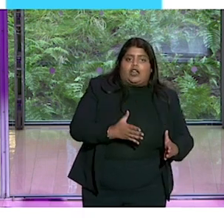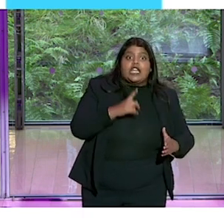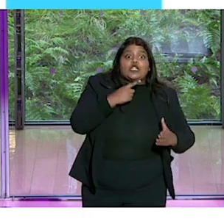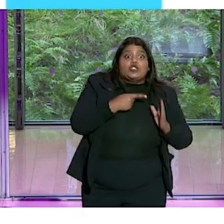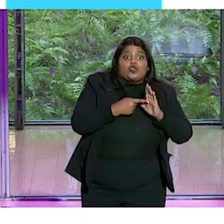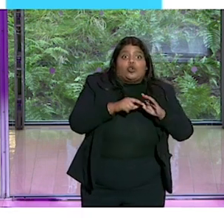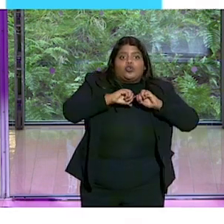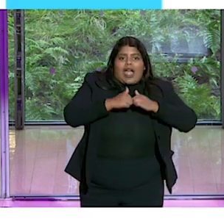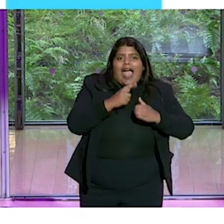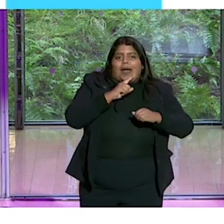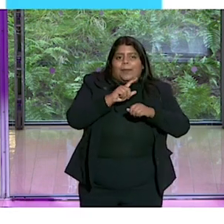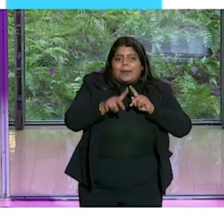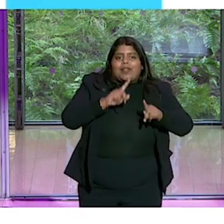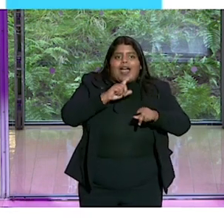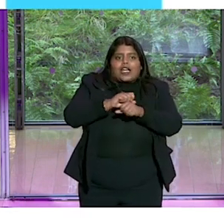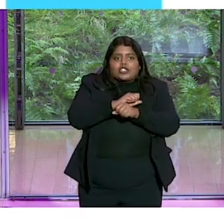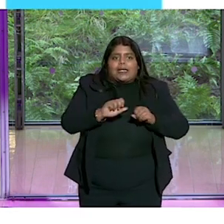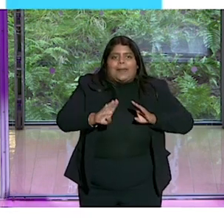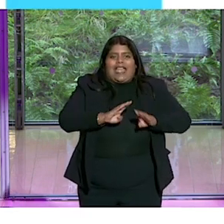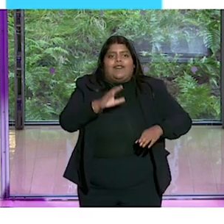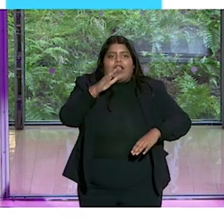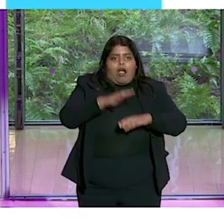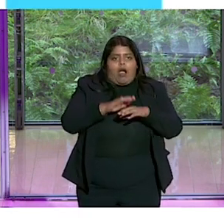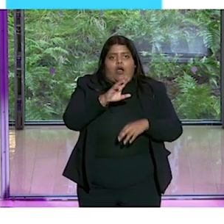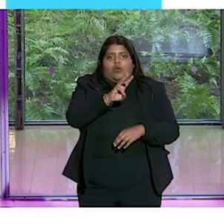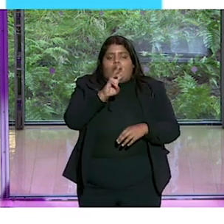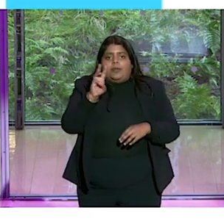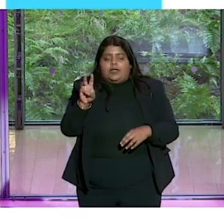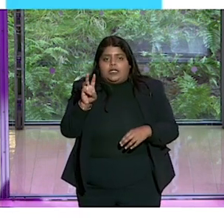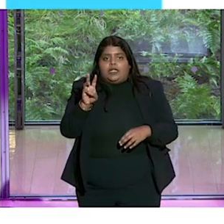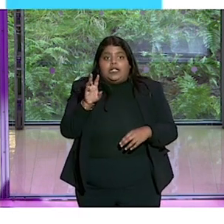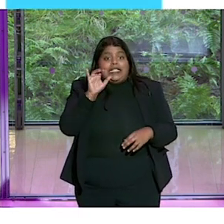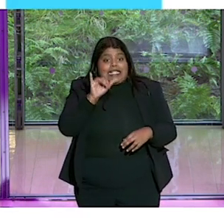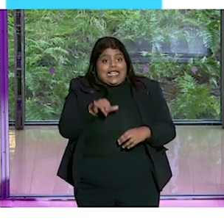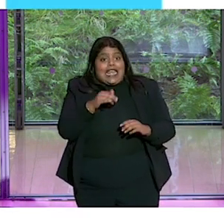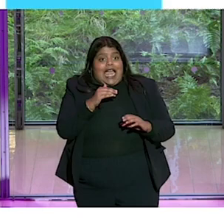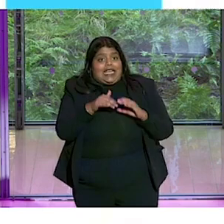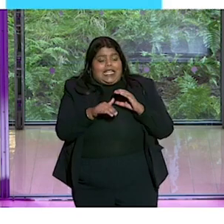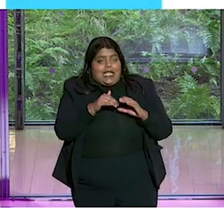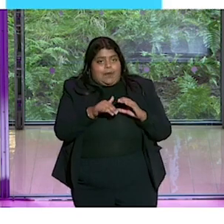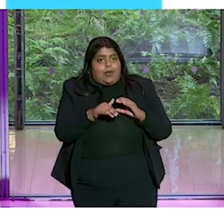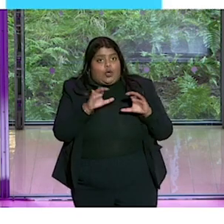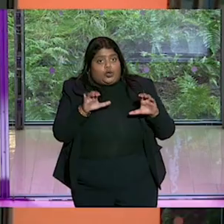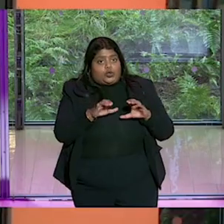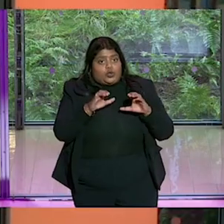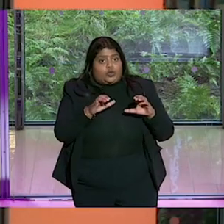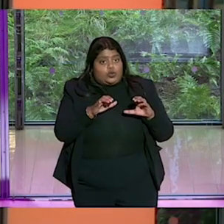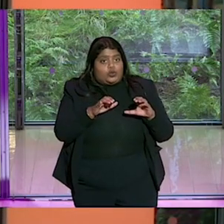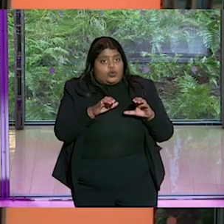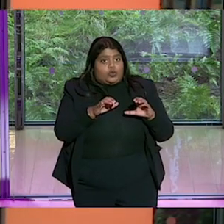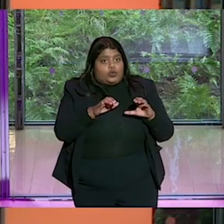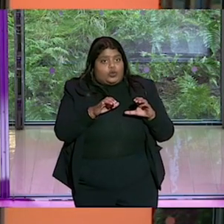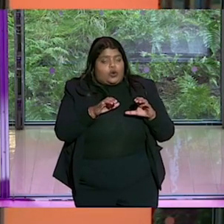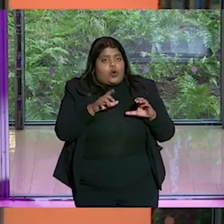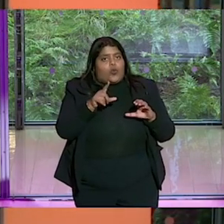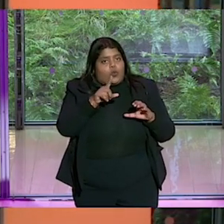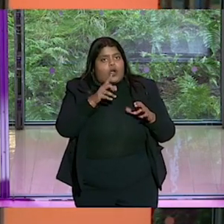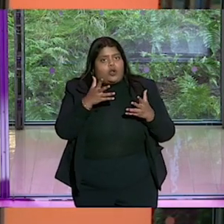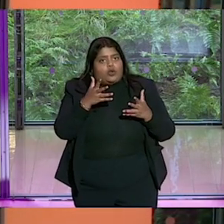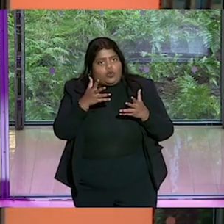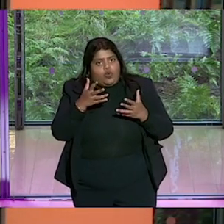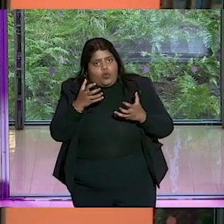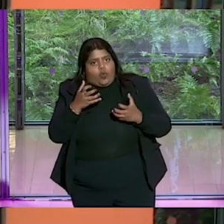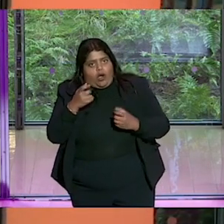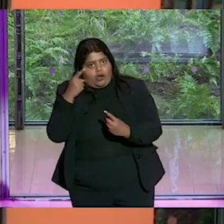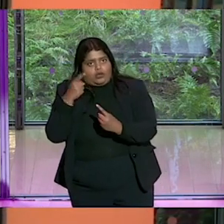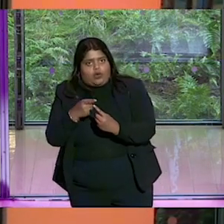actually behaving on the website. Is that email doing what you want it to do, assuming it's a sales email?